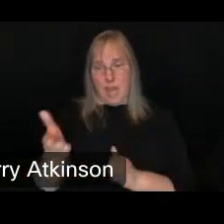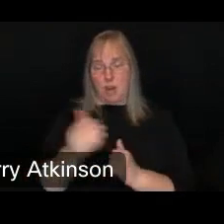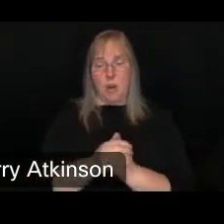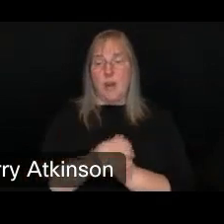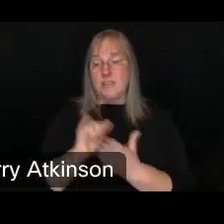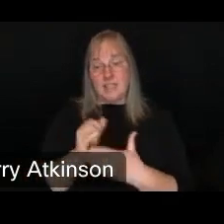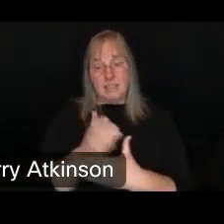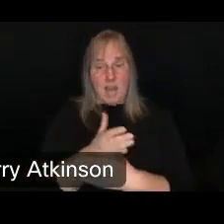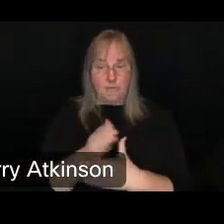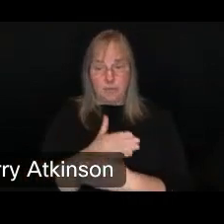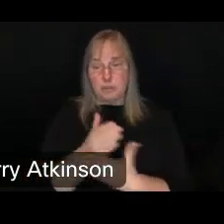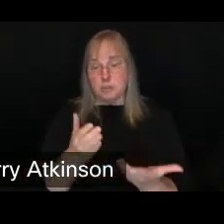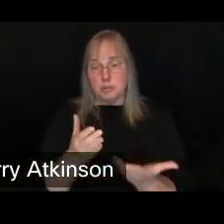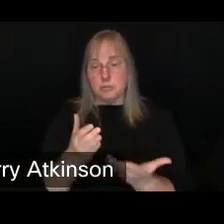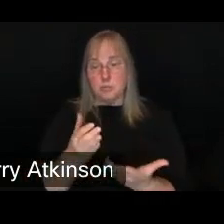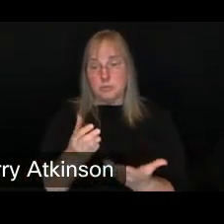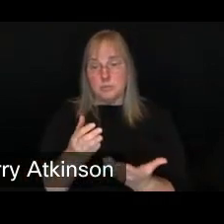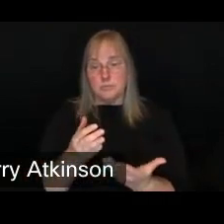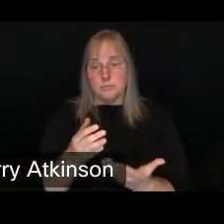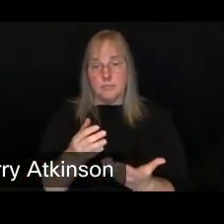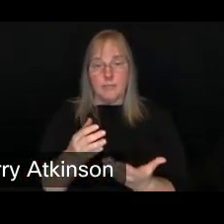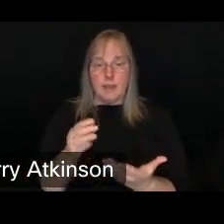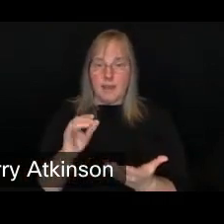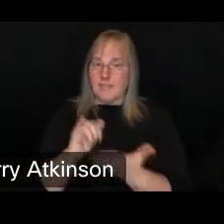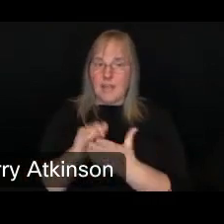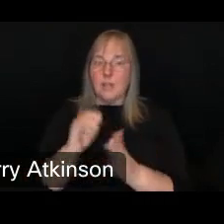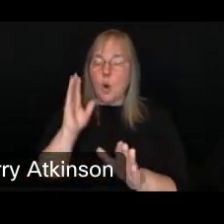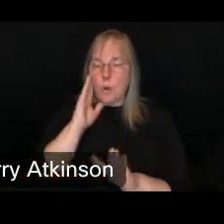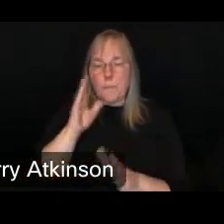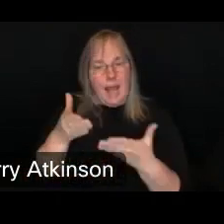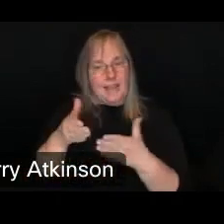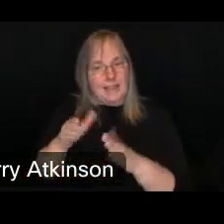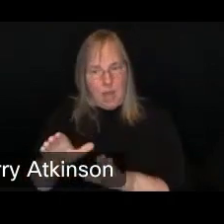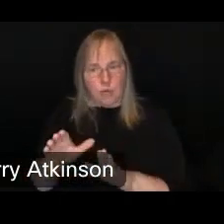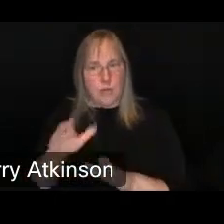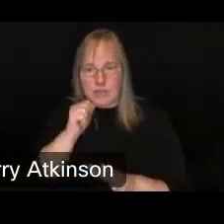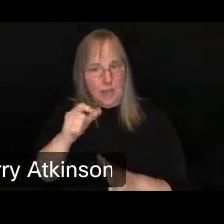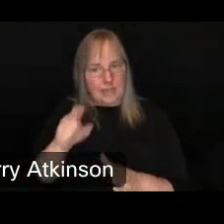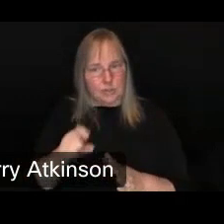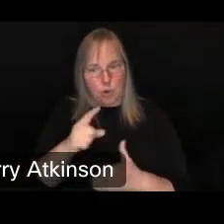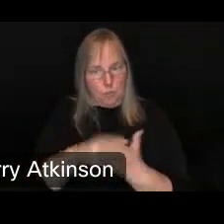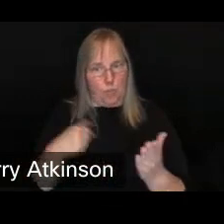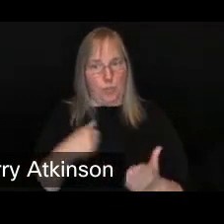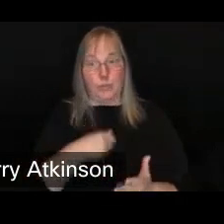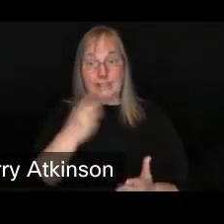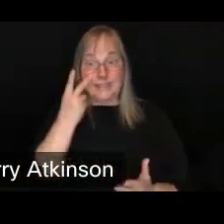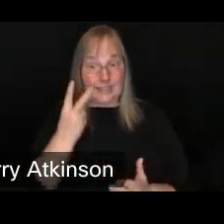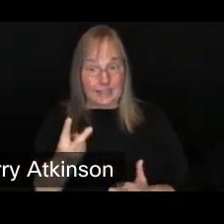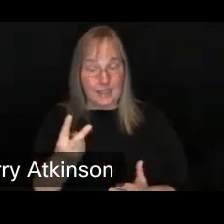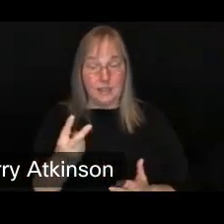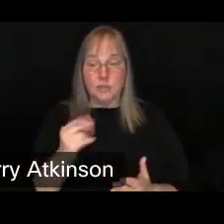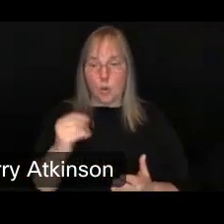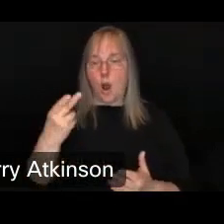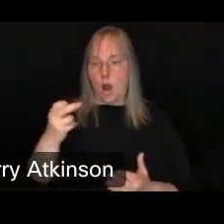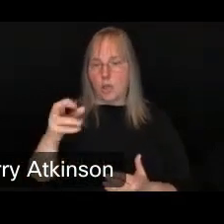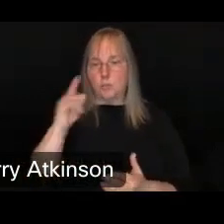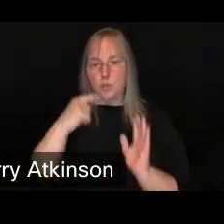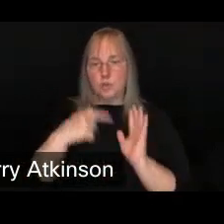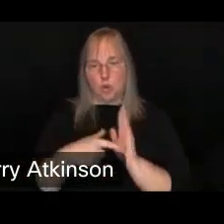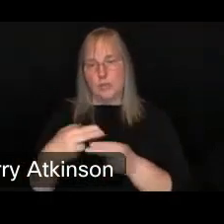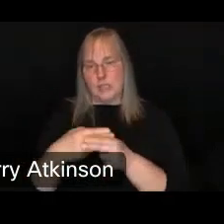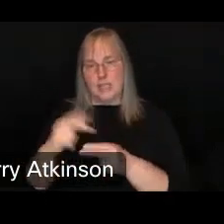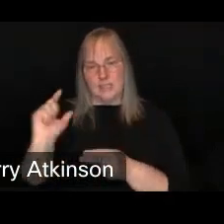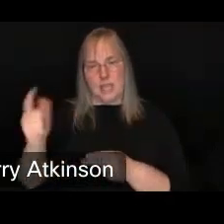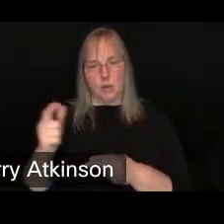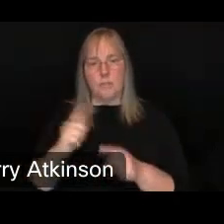be allowed. Not that this is what we've seen. I think Holly's going to show you some slides as it pertains to this, but this is saying no